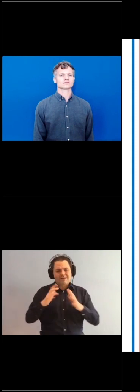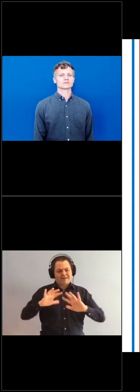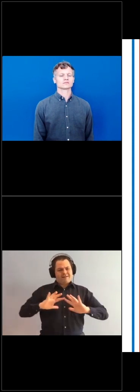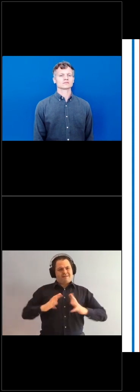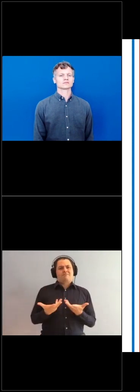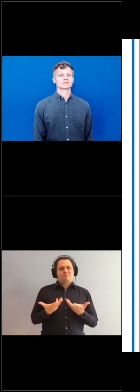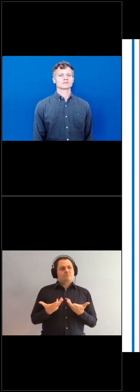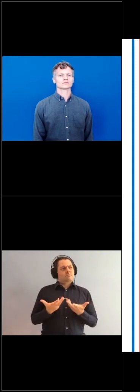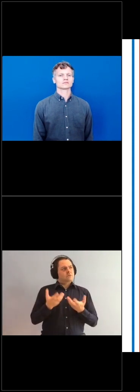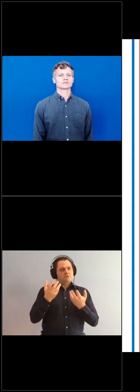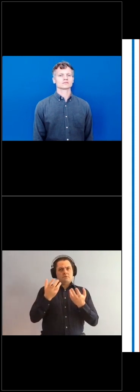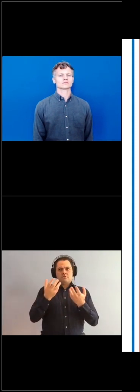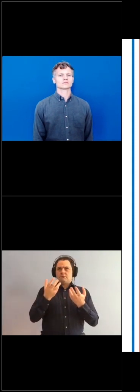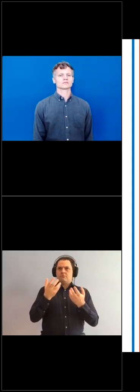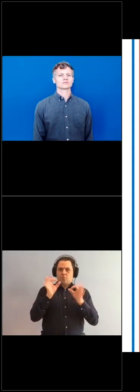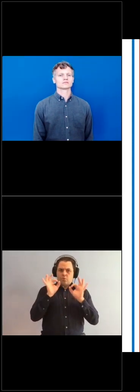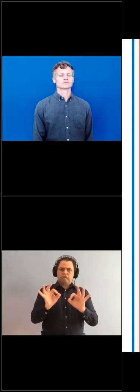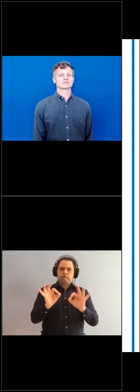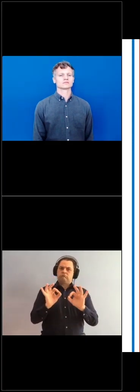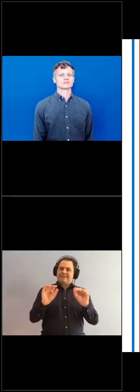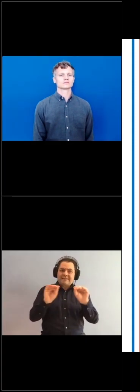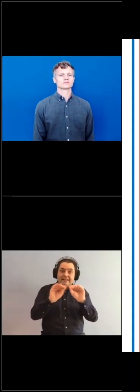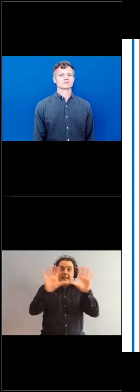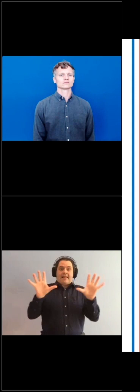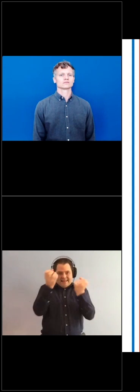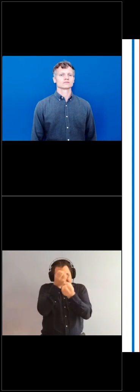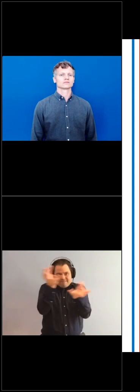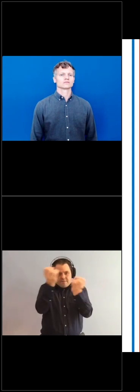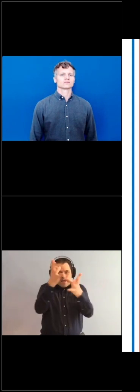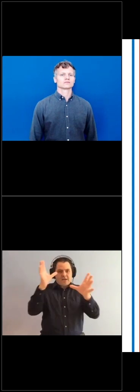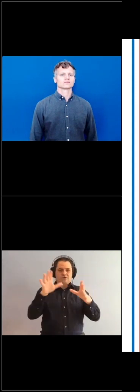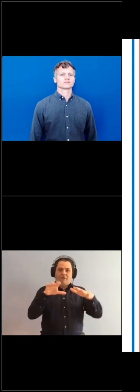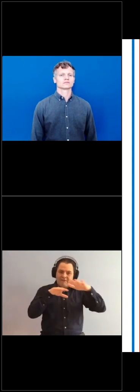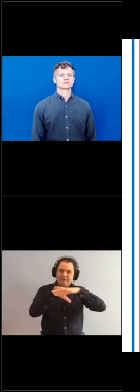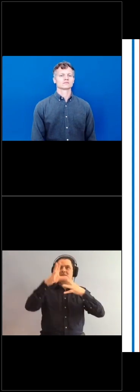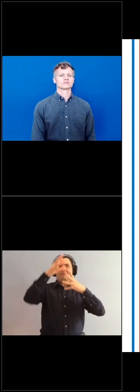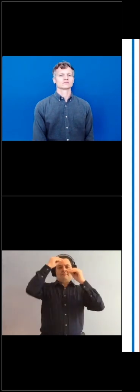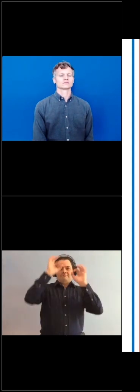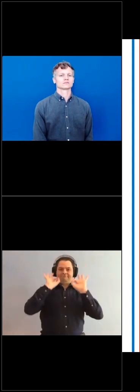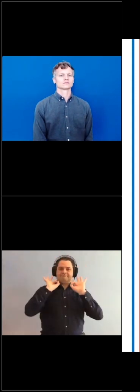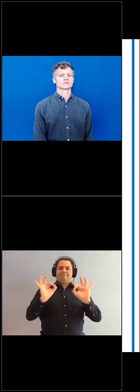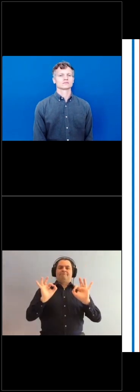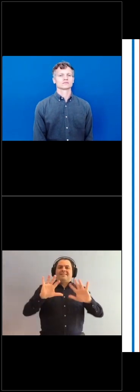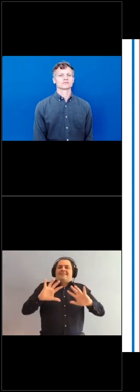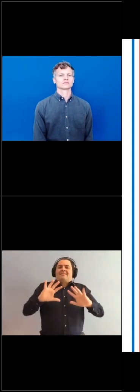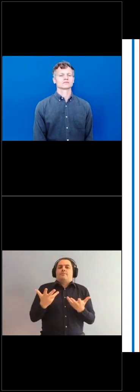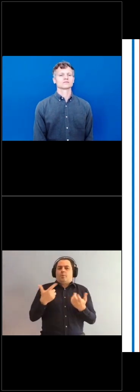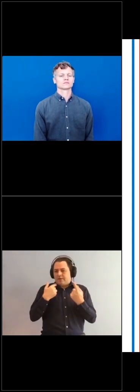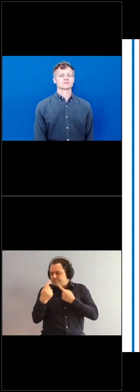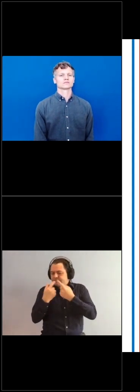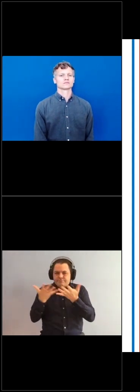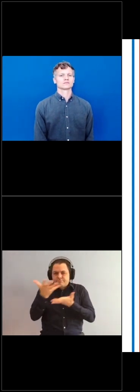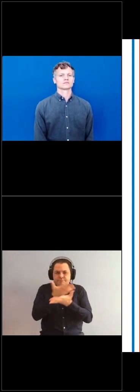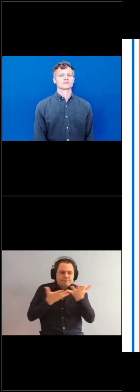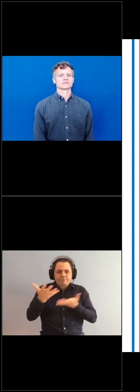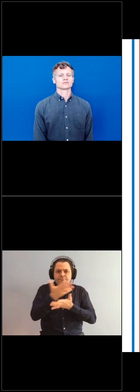to deliver the accessible information is information and communications, which ties in importance